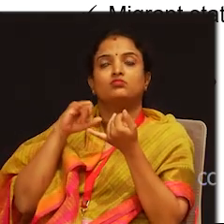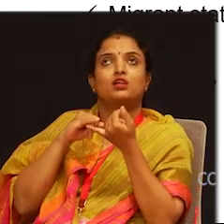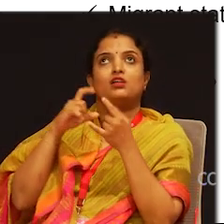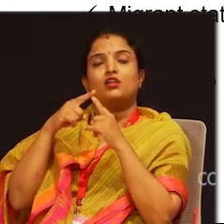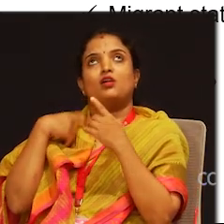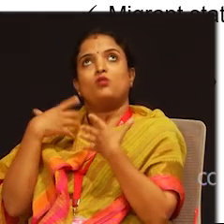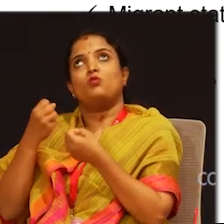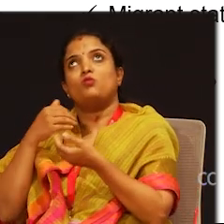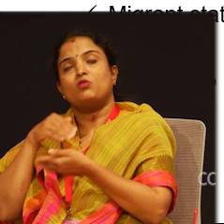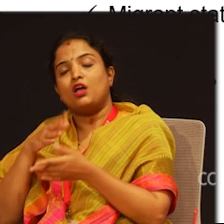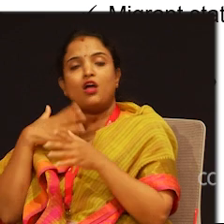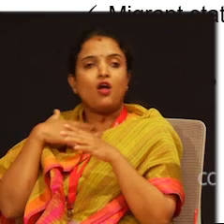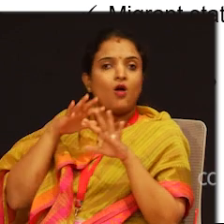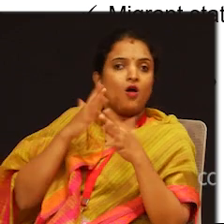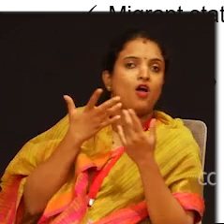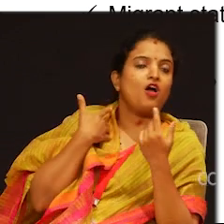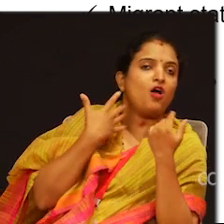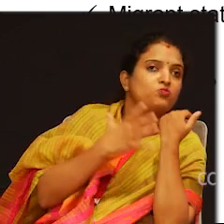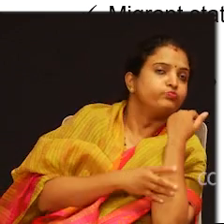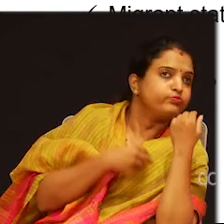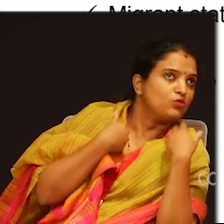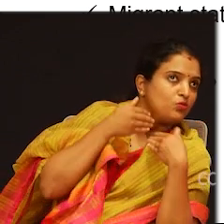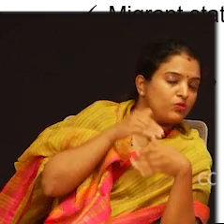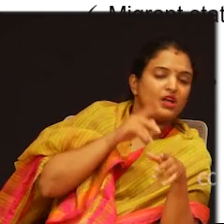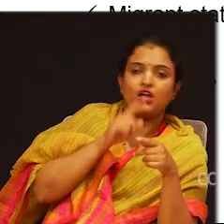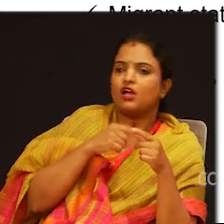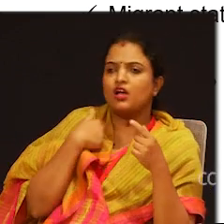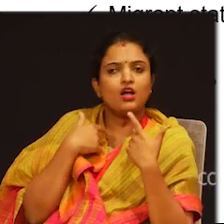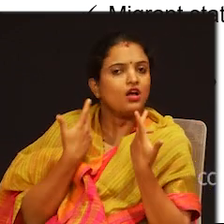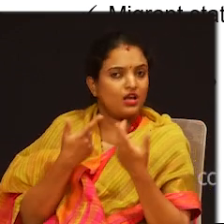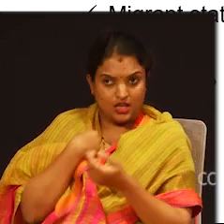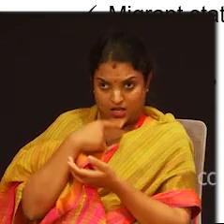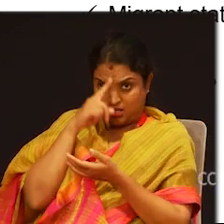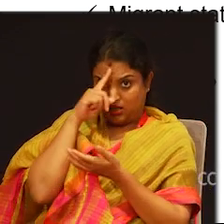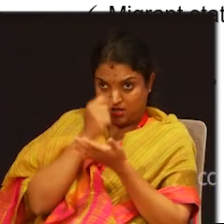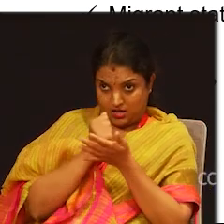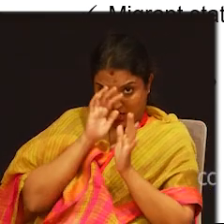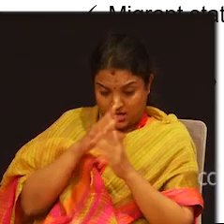No. Did we choose to be born where we were born?